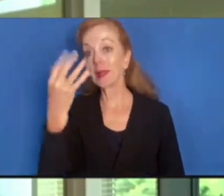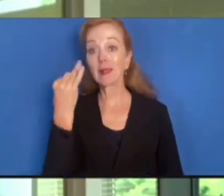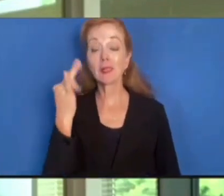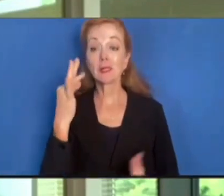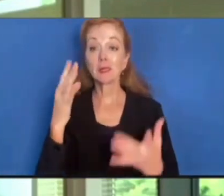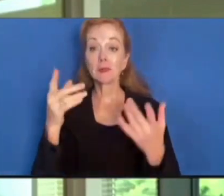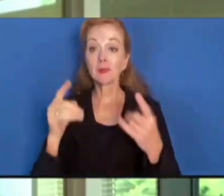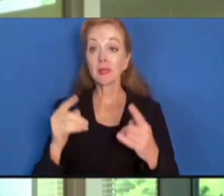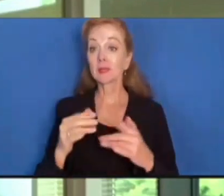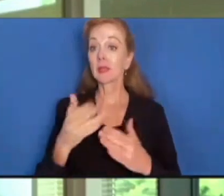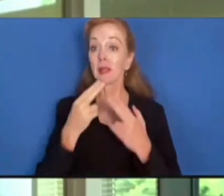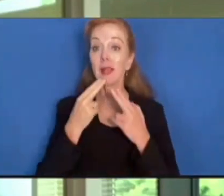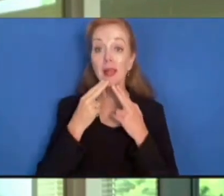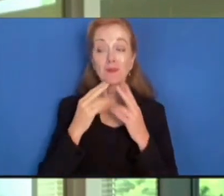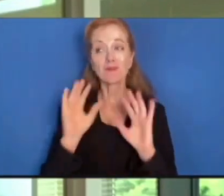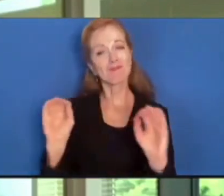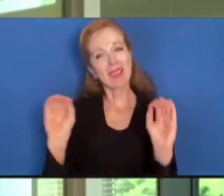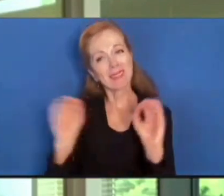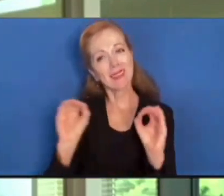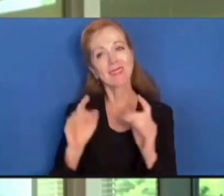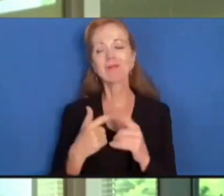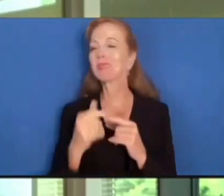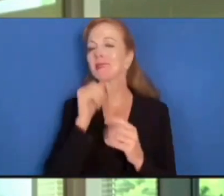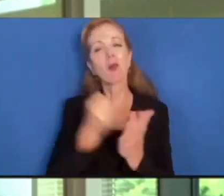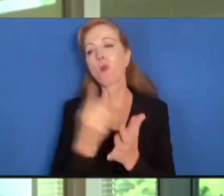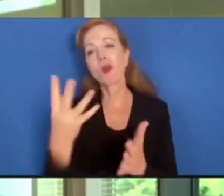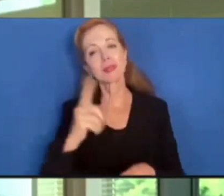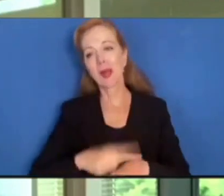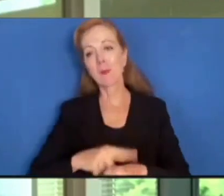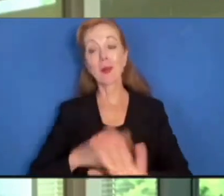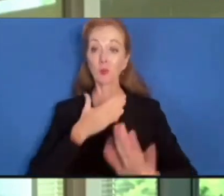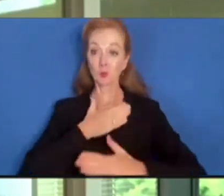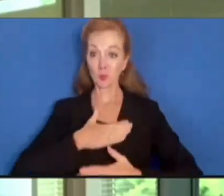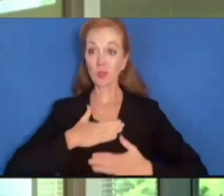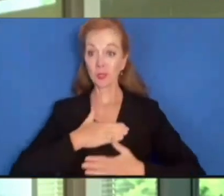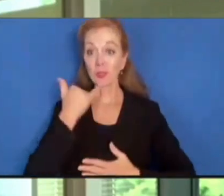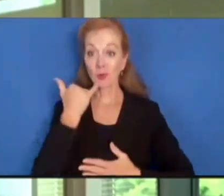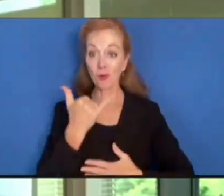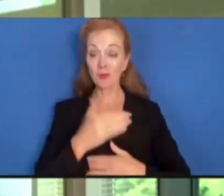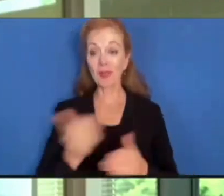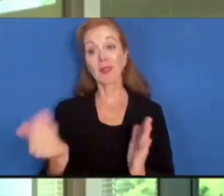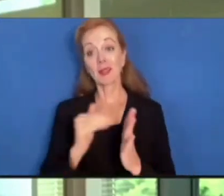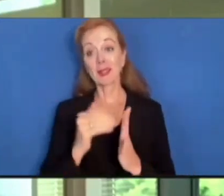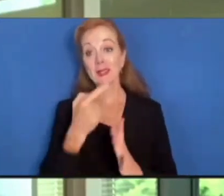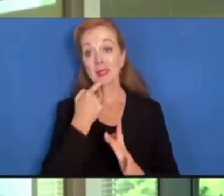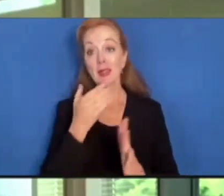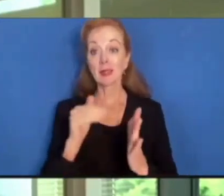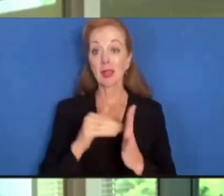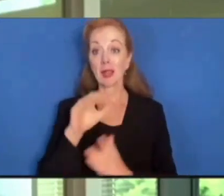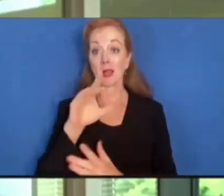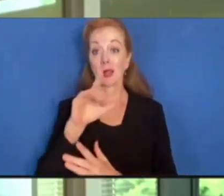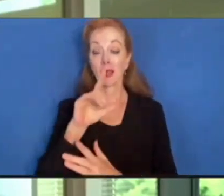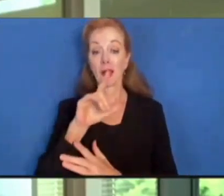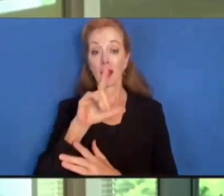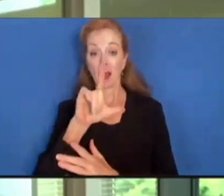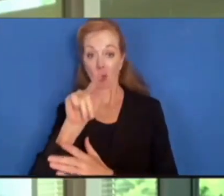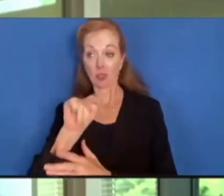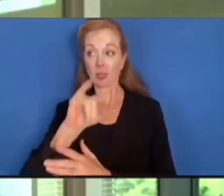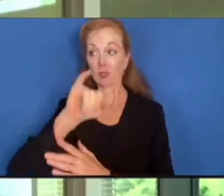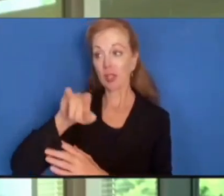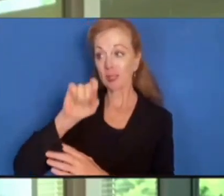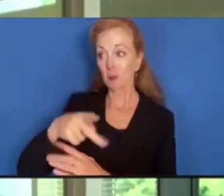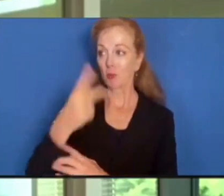that's innocent, it's okay. You're not wasting our time. We just appreciate the call. And again, I want to go back to what Lieutenant Jessup just said. We appreciate the partnership